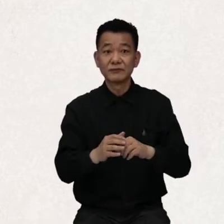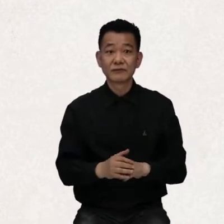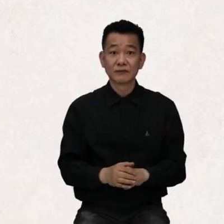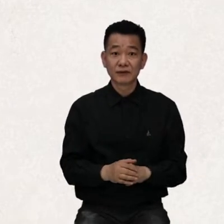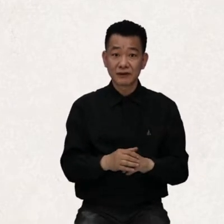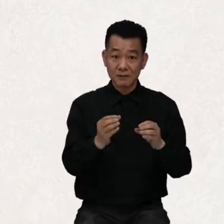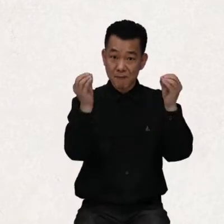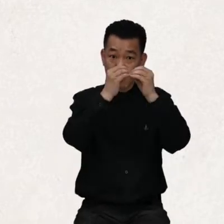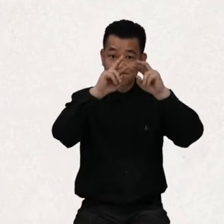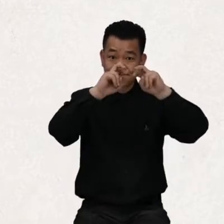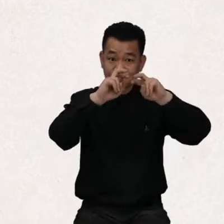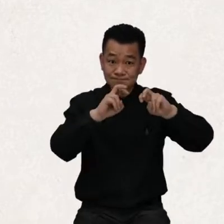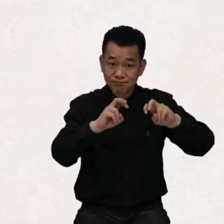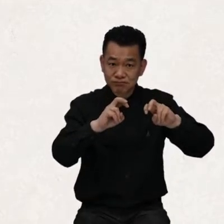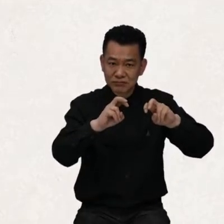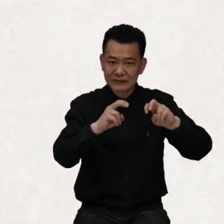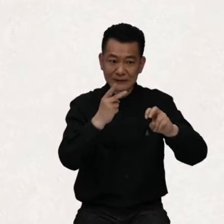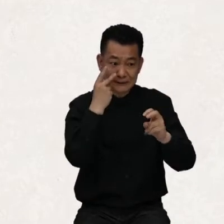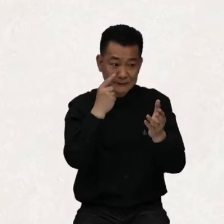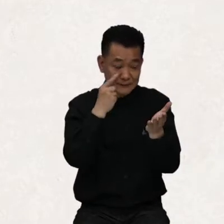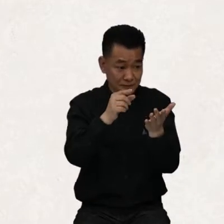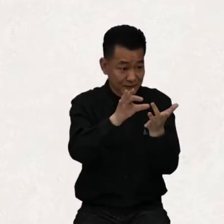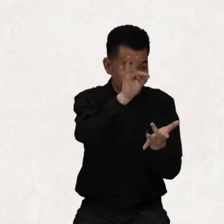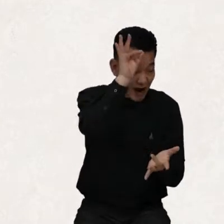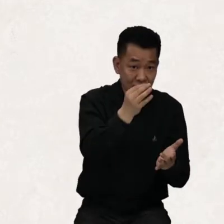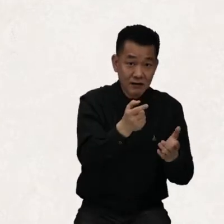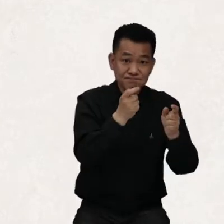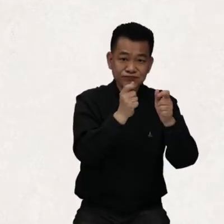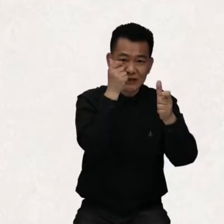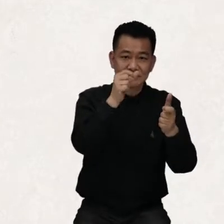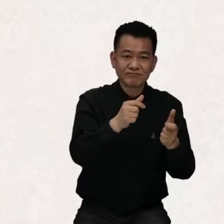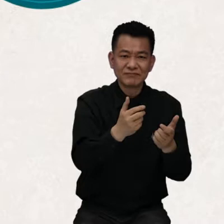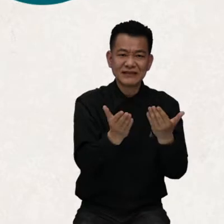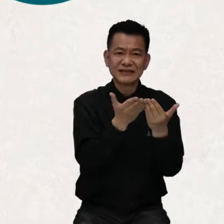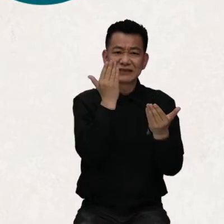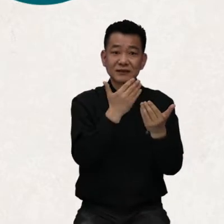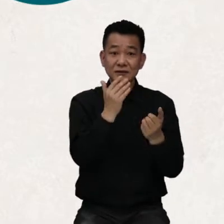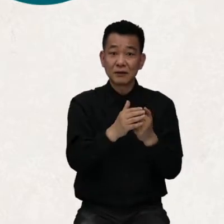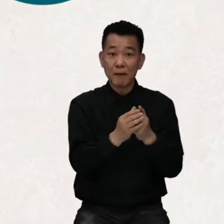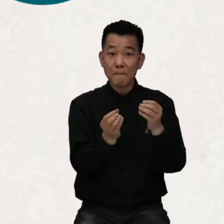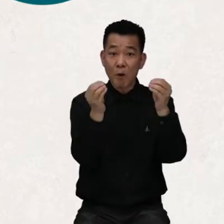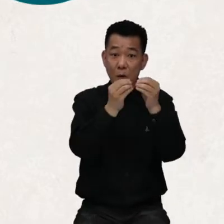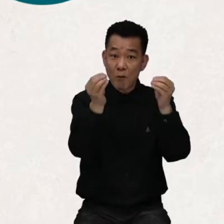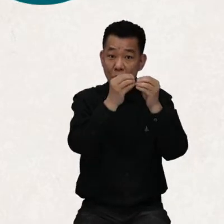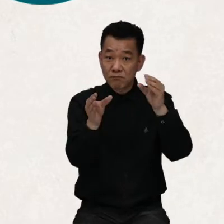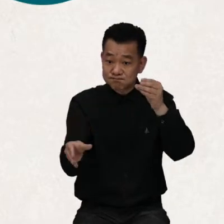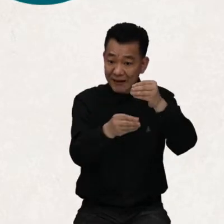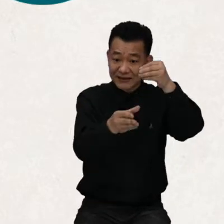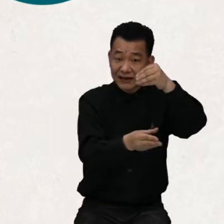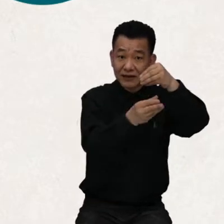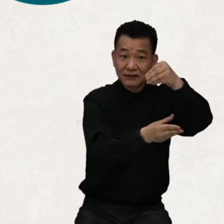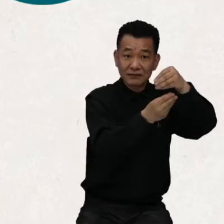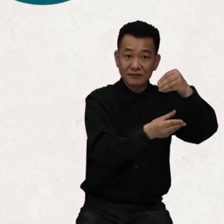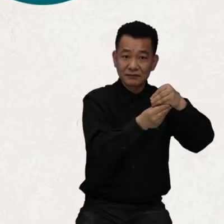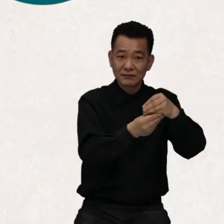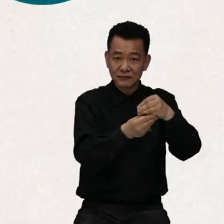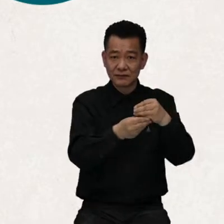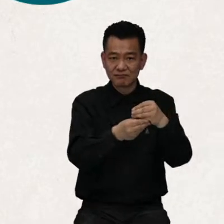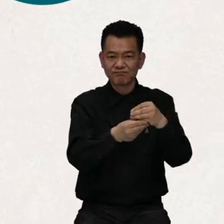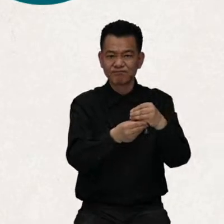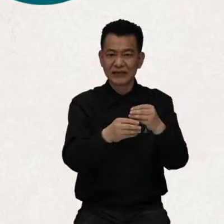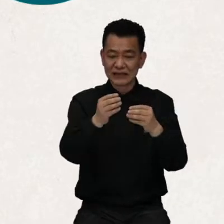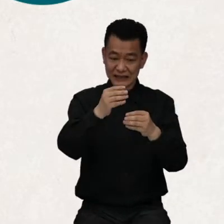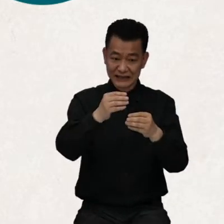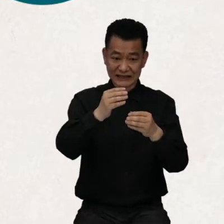Specifically, appropriate early identification and intervention and services designed to minimize further disabilities should